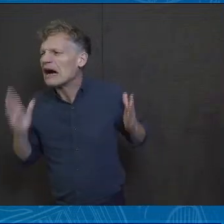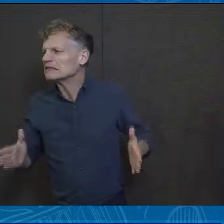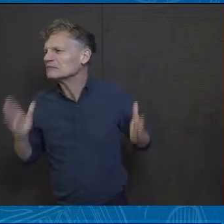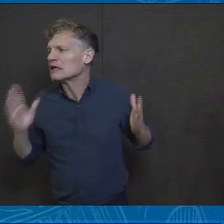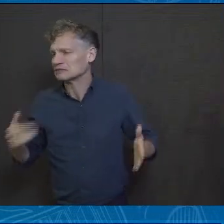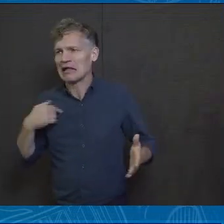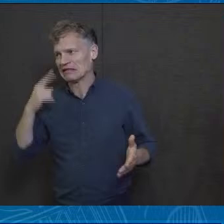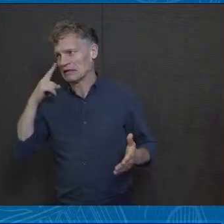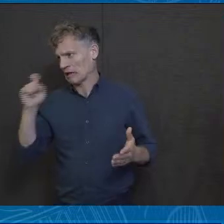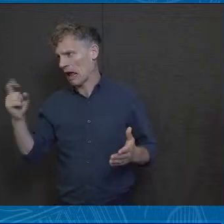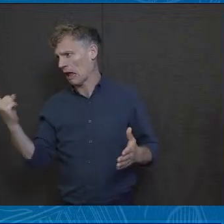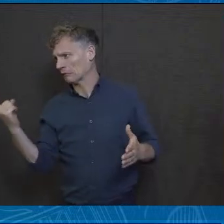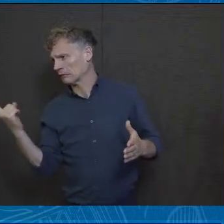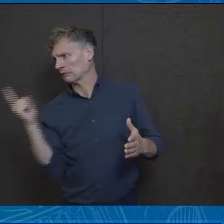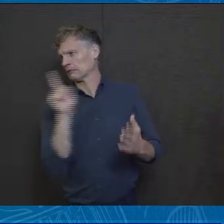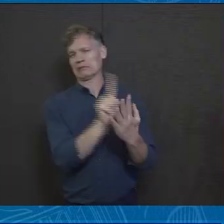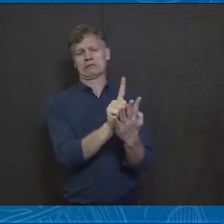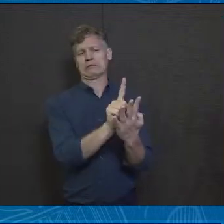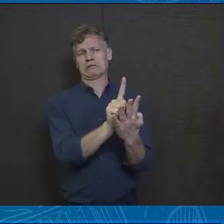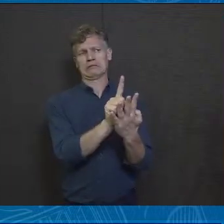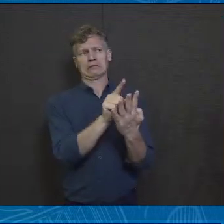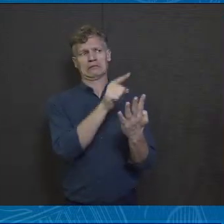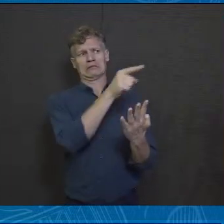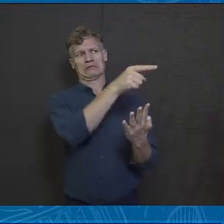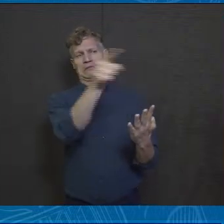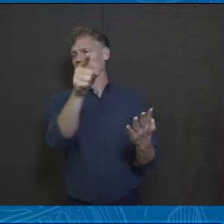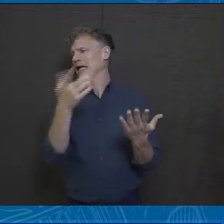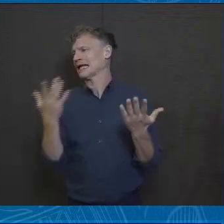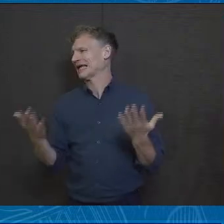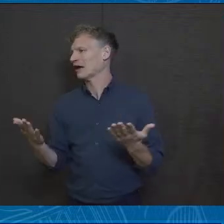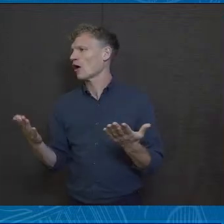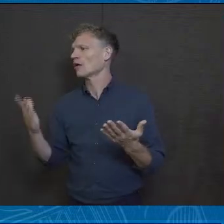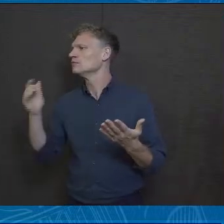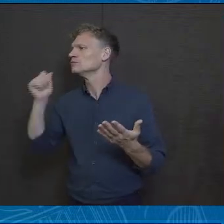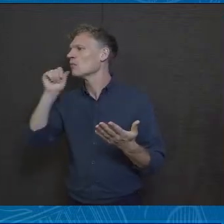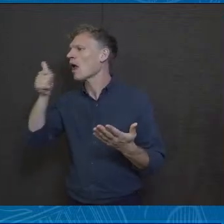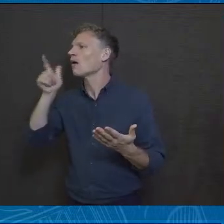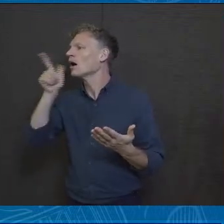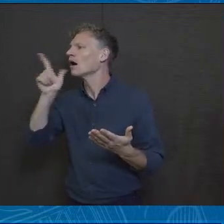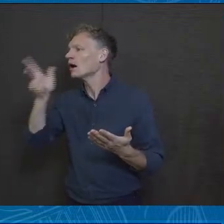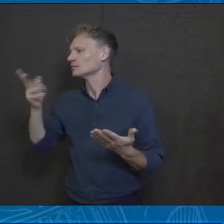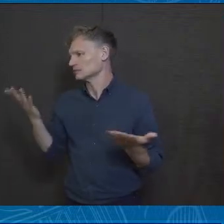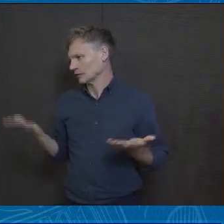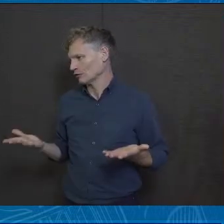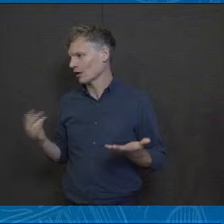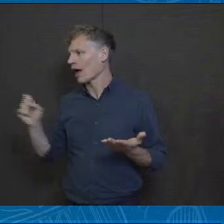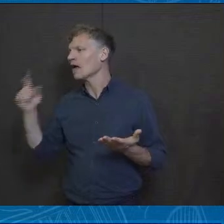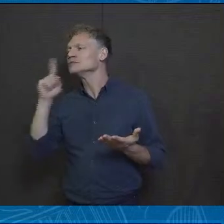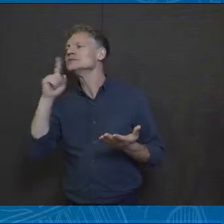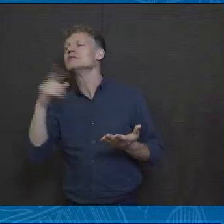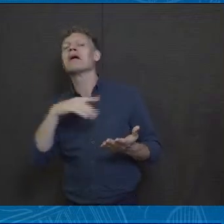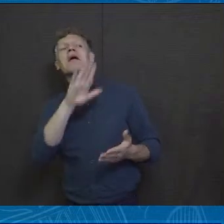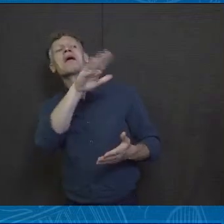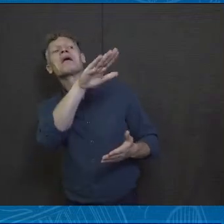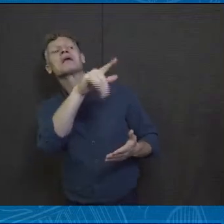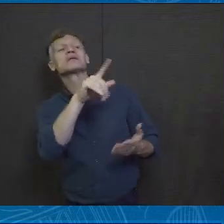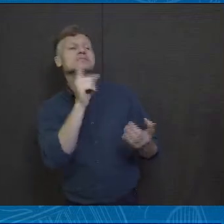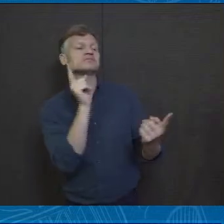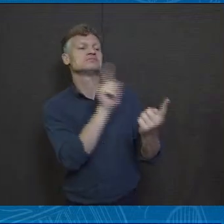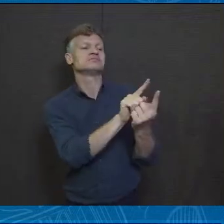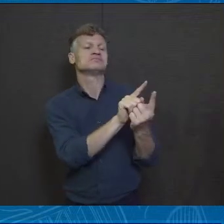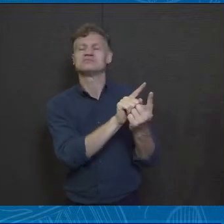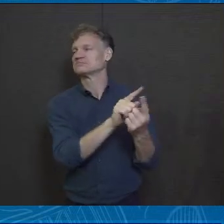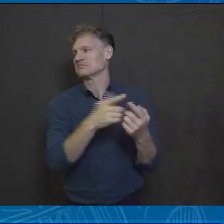panelists will be available during the 2.5 days of conference time. And you can just catch up with them and